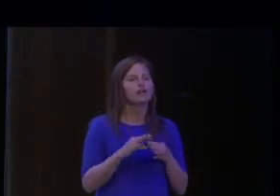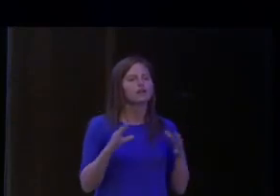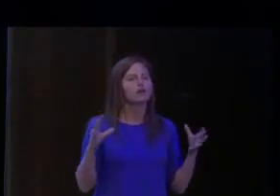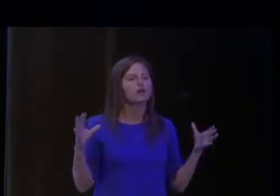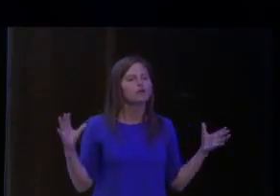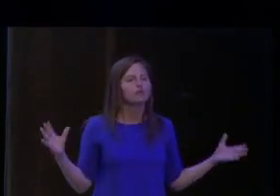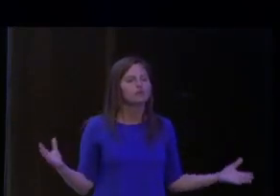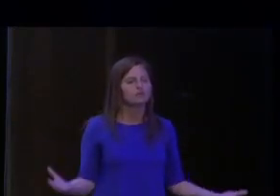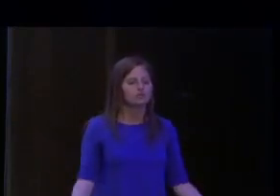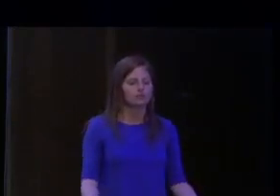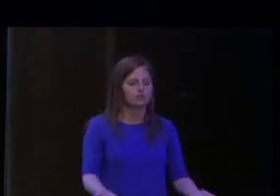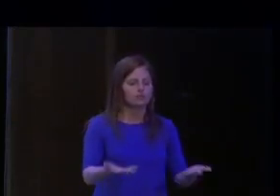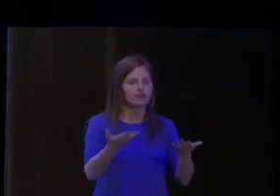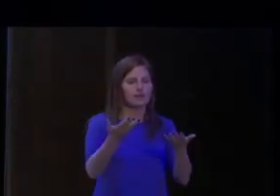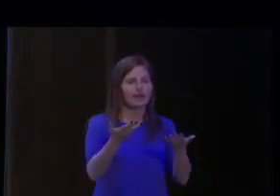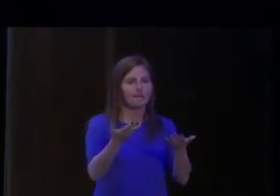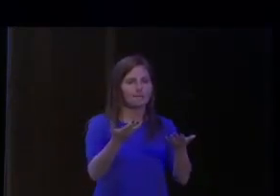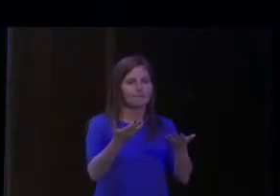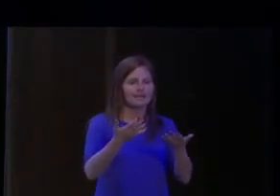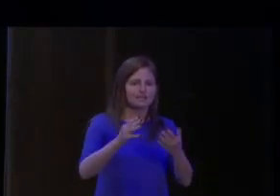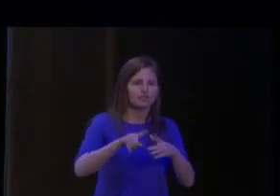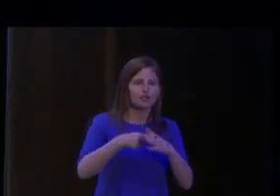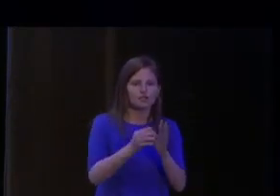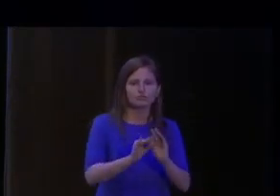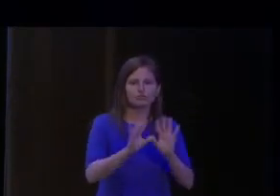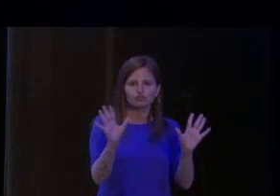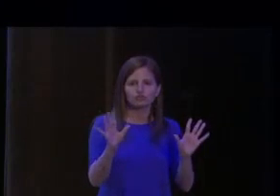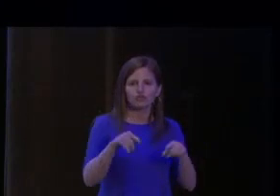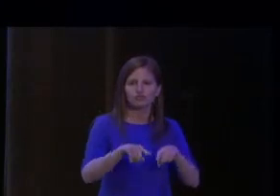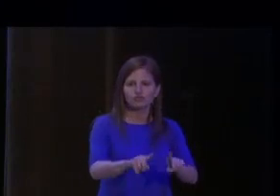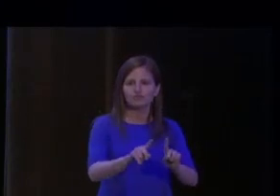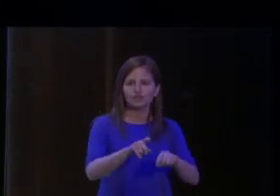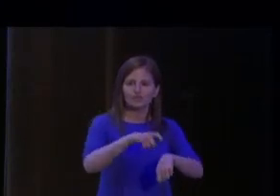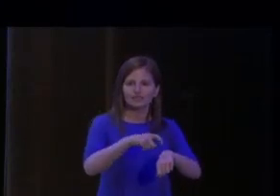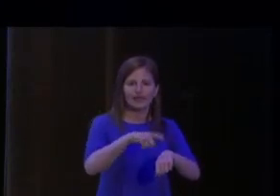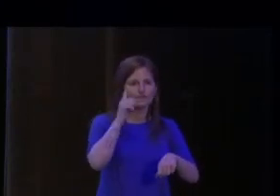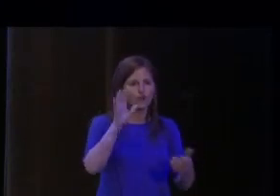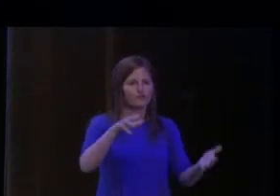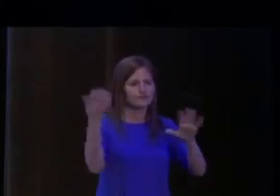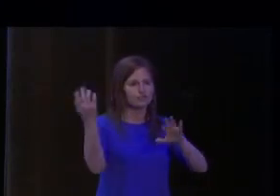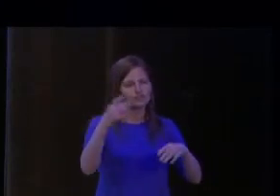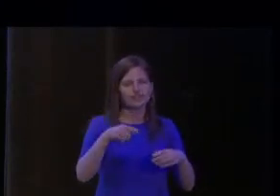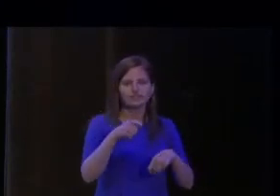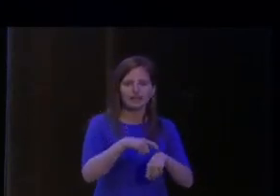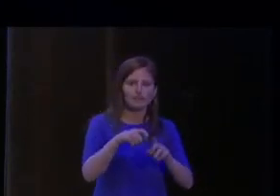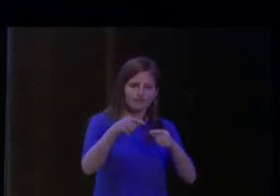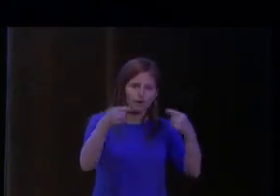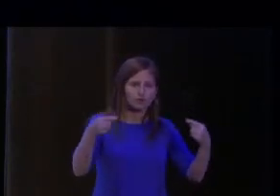is becoming diamond-like during this time of adversity,